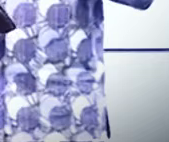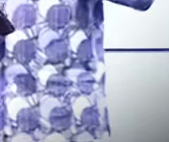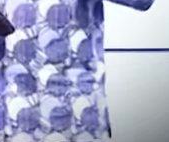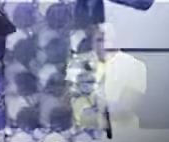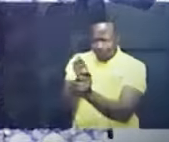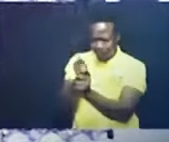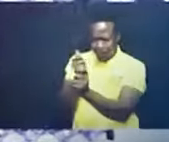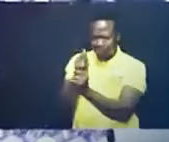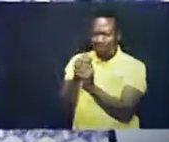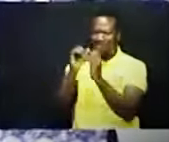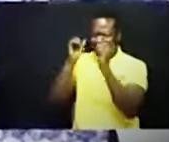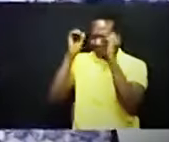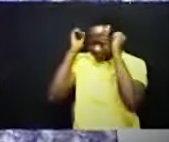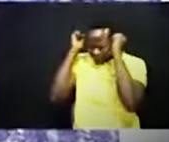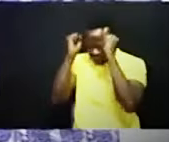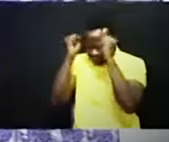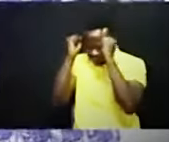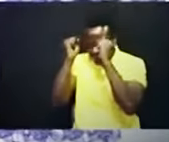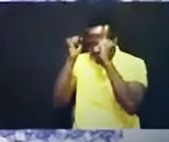thee. We